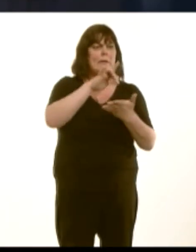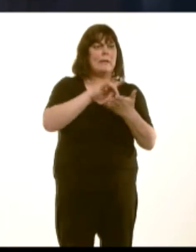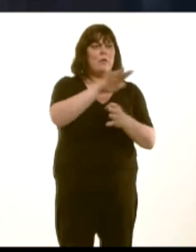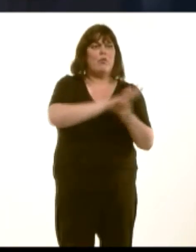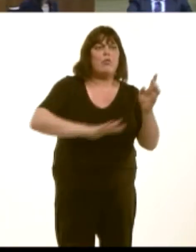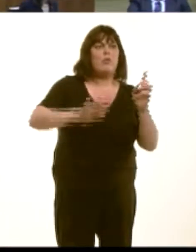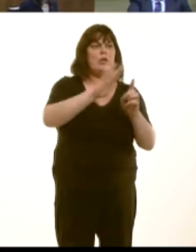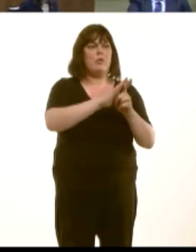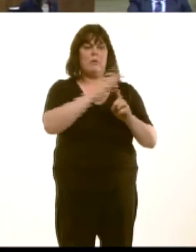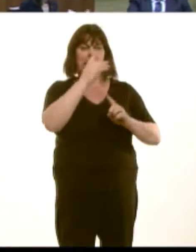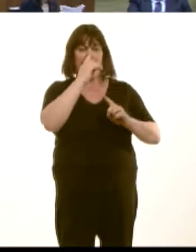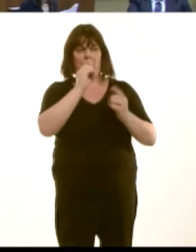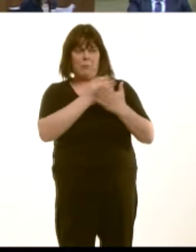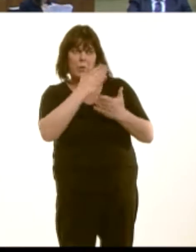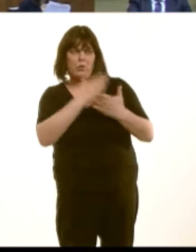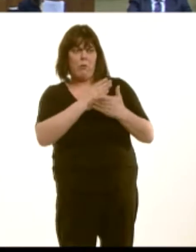democratically to account?